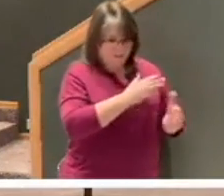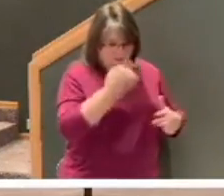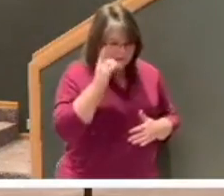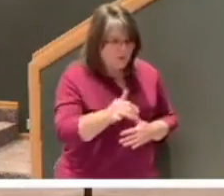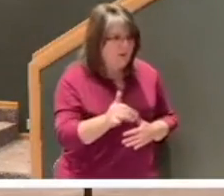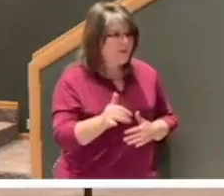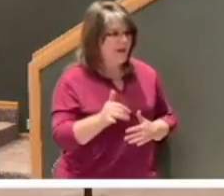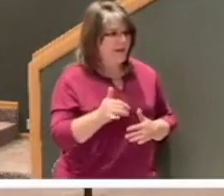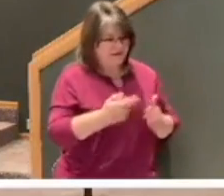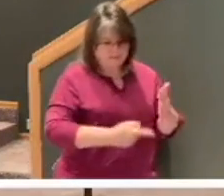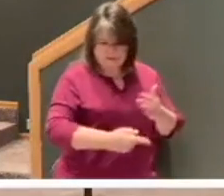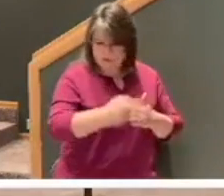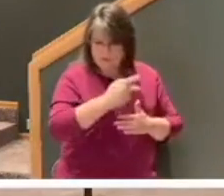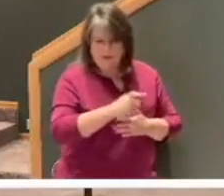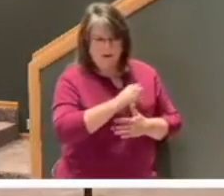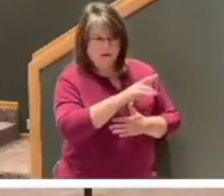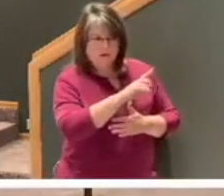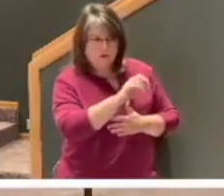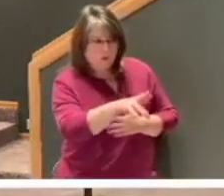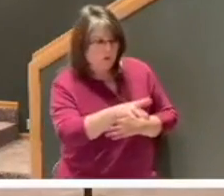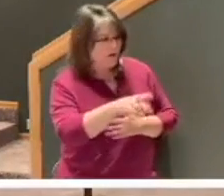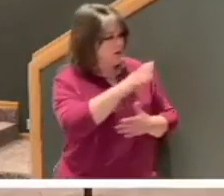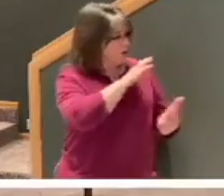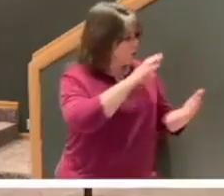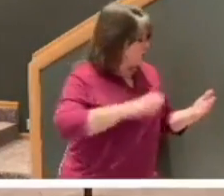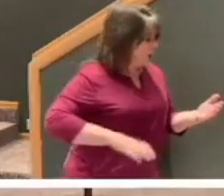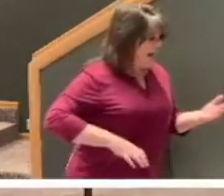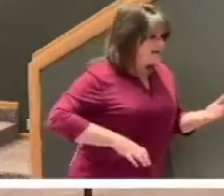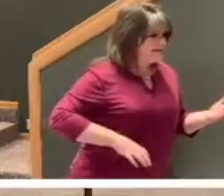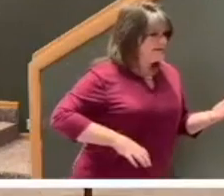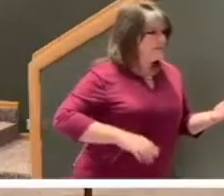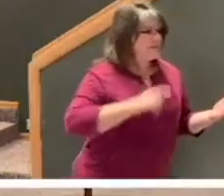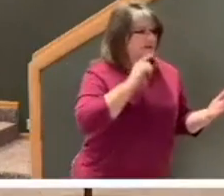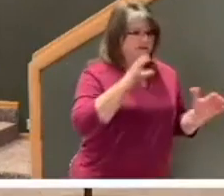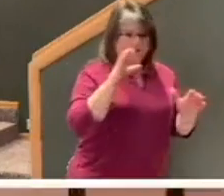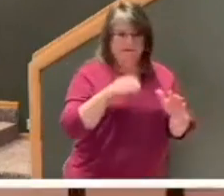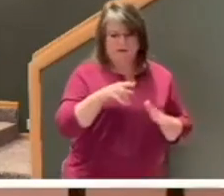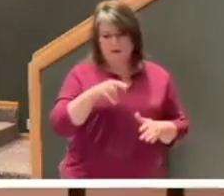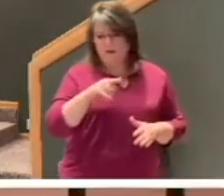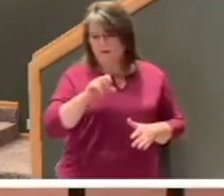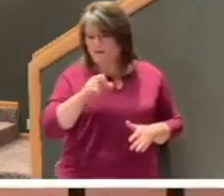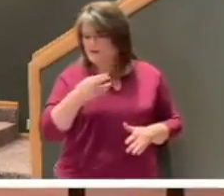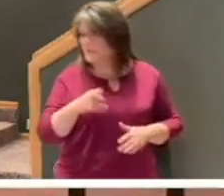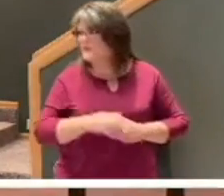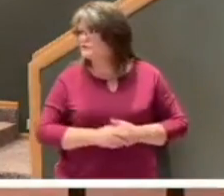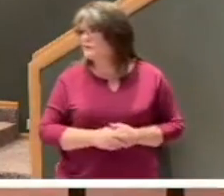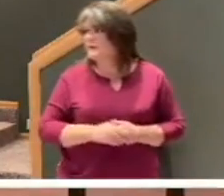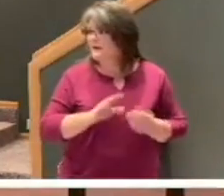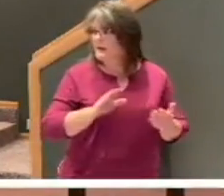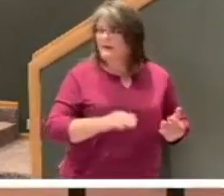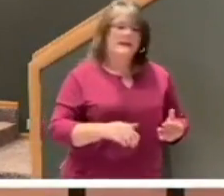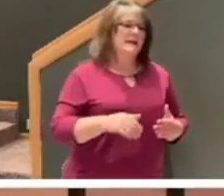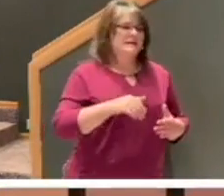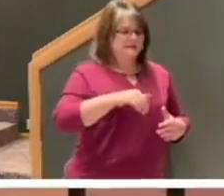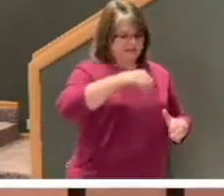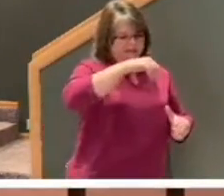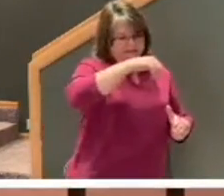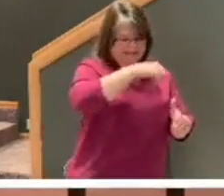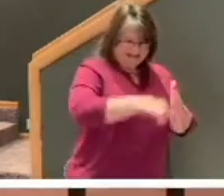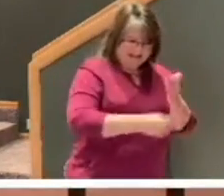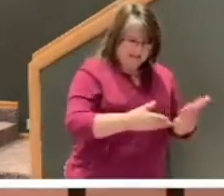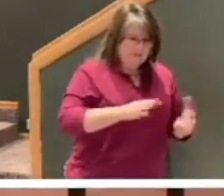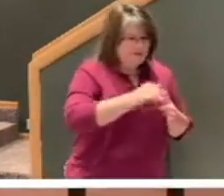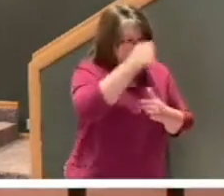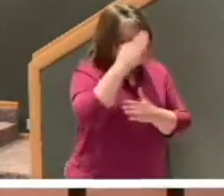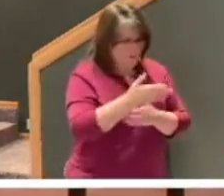It is a priority order. So, you know, Christ is the pitcher, and he dives into the deep things of God. And